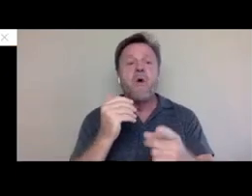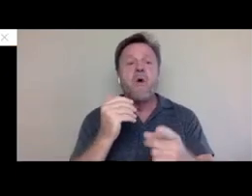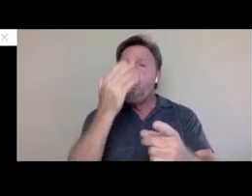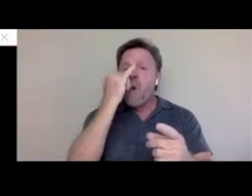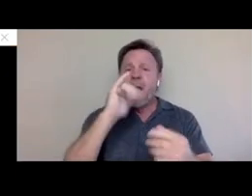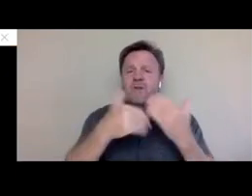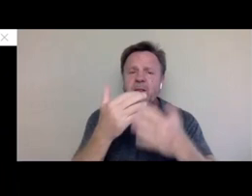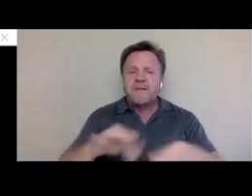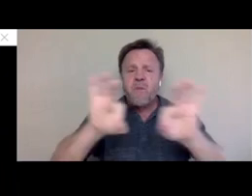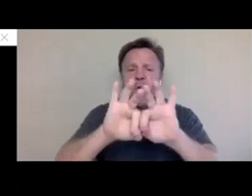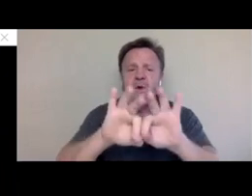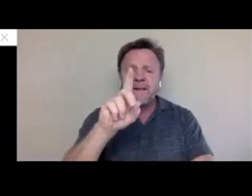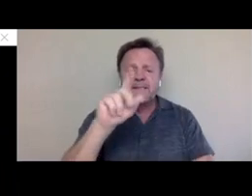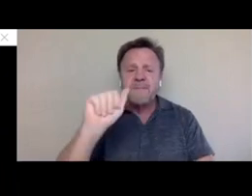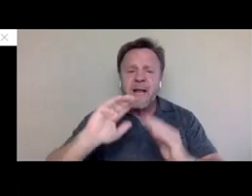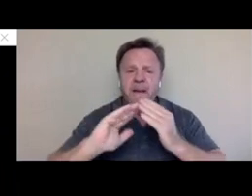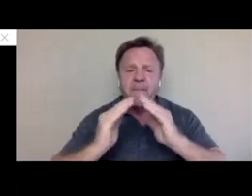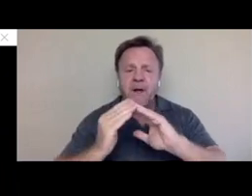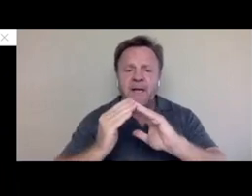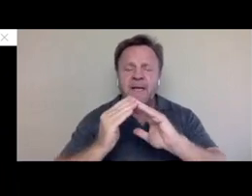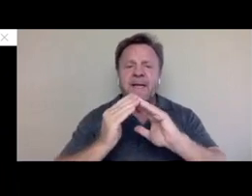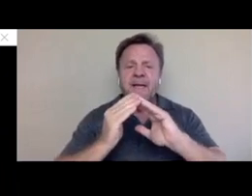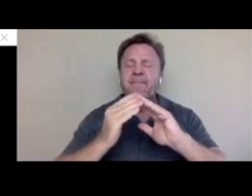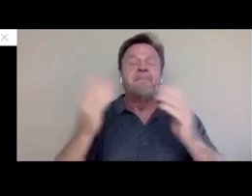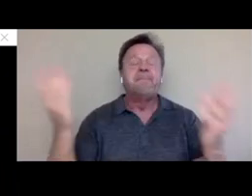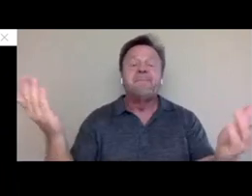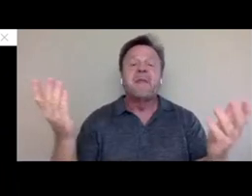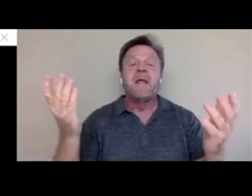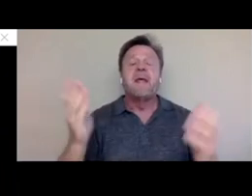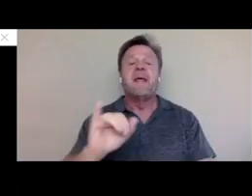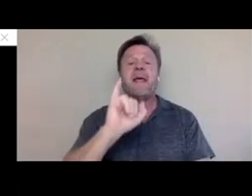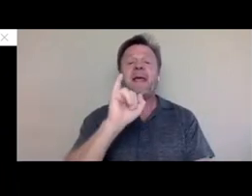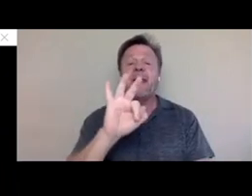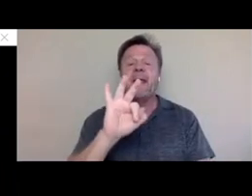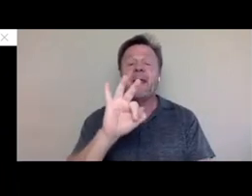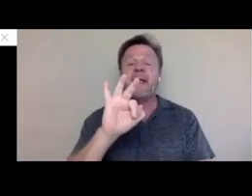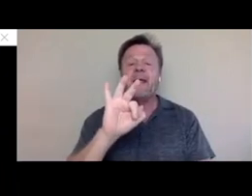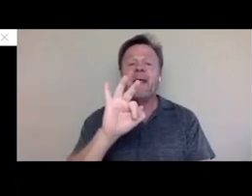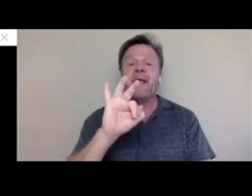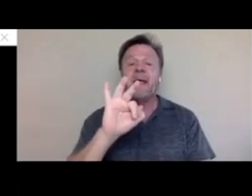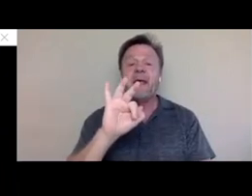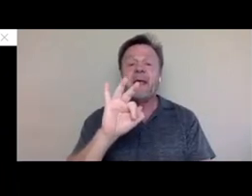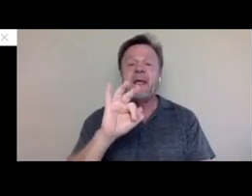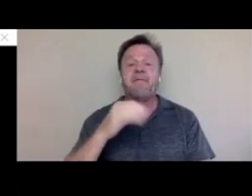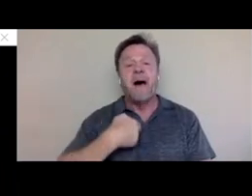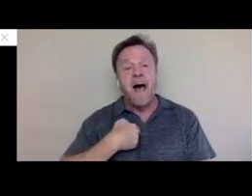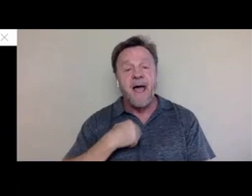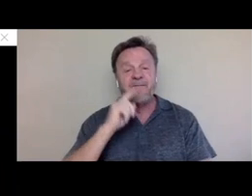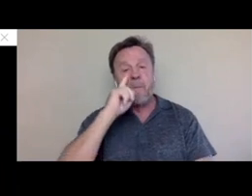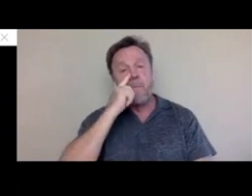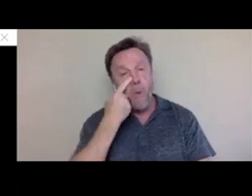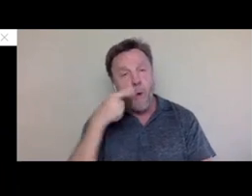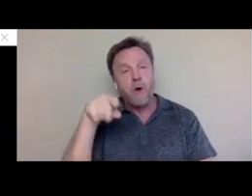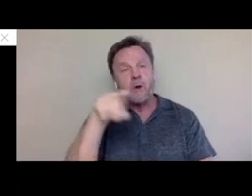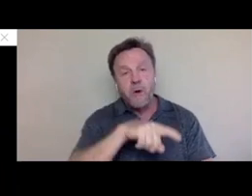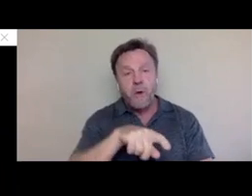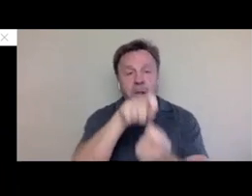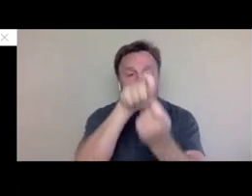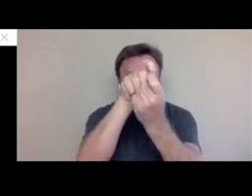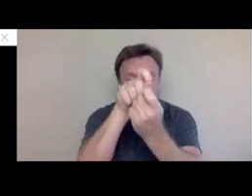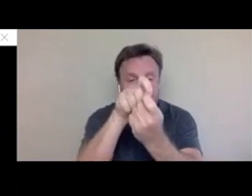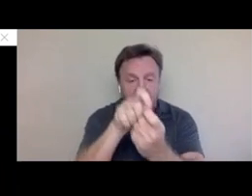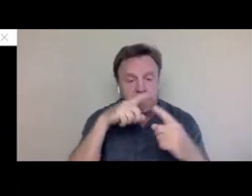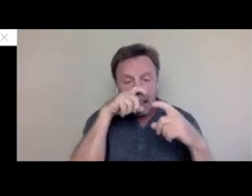matter to the disability community? So if I've bored you with details and complexity of